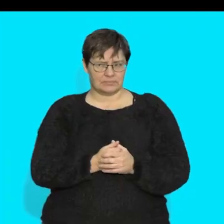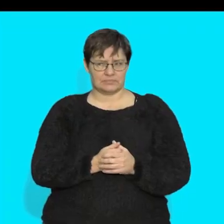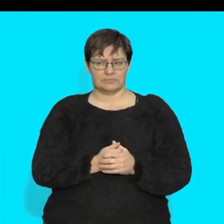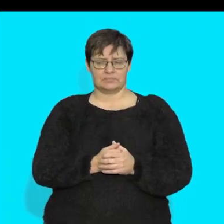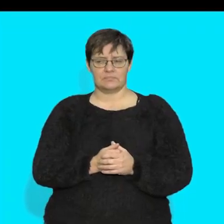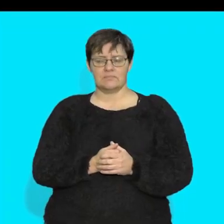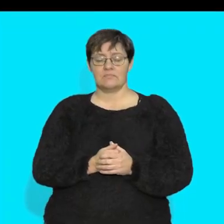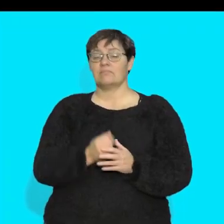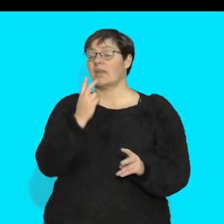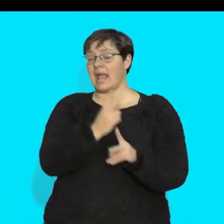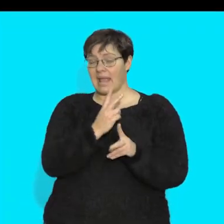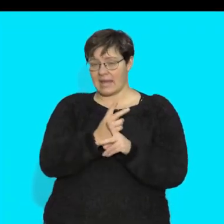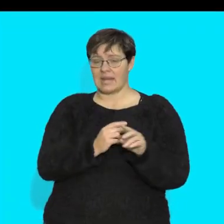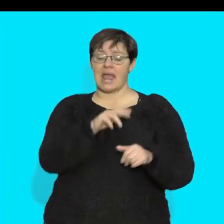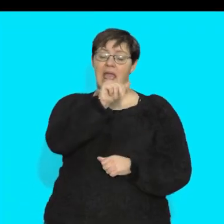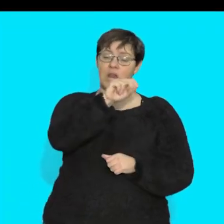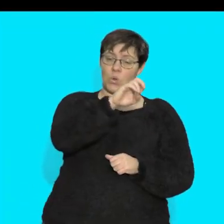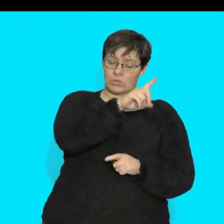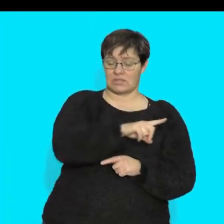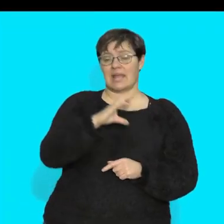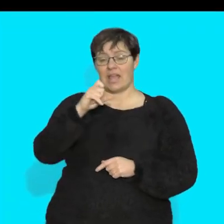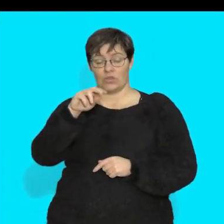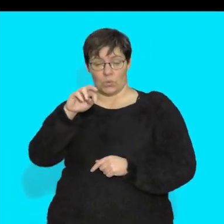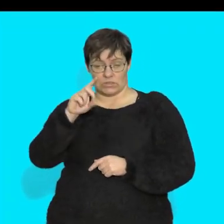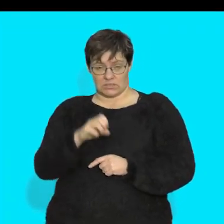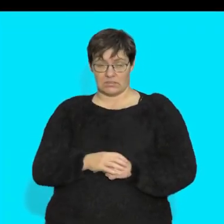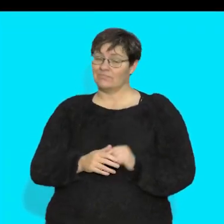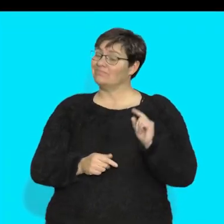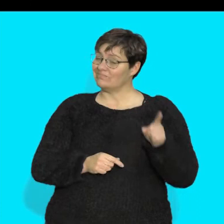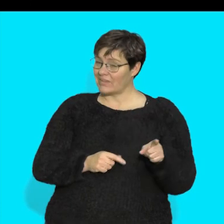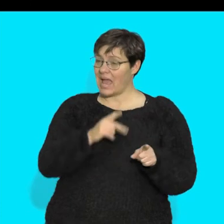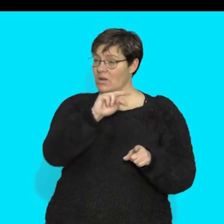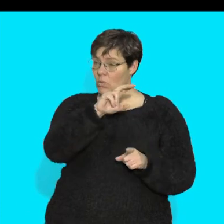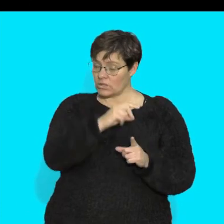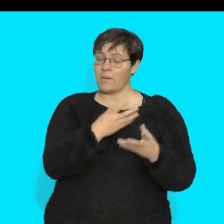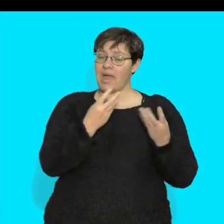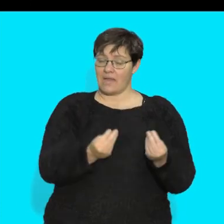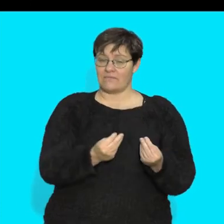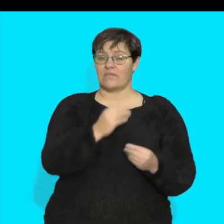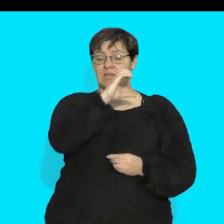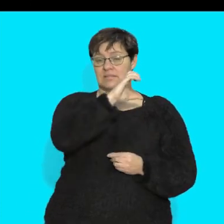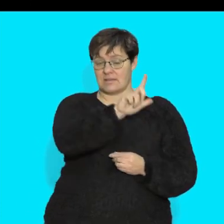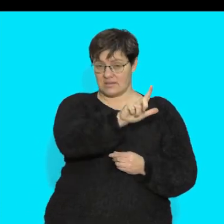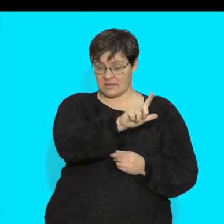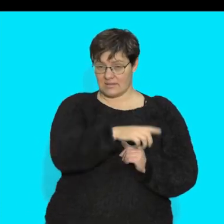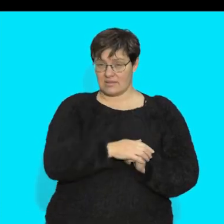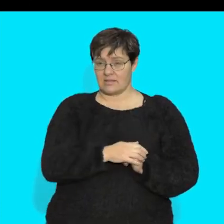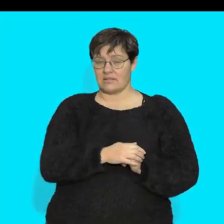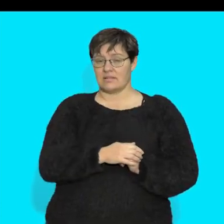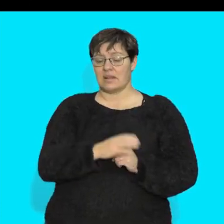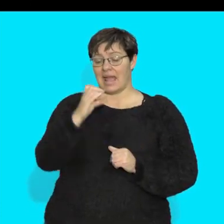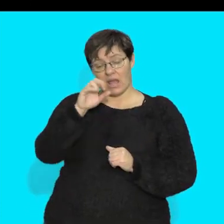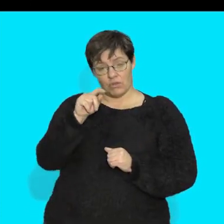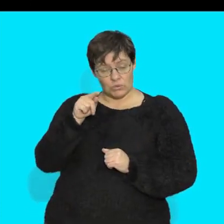we have an anode and a cathode, and we know that the anode, we're going to get chlorine, and at the cathode, which